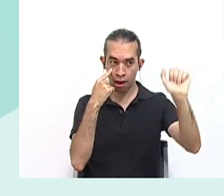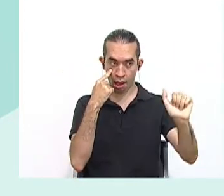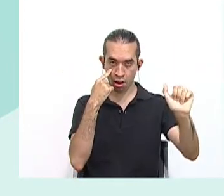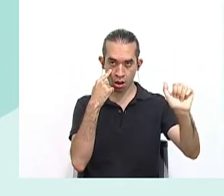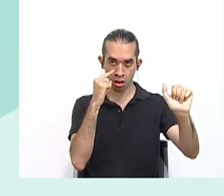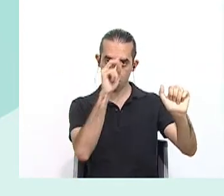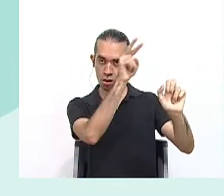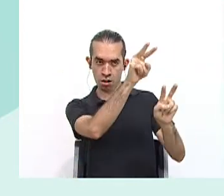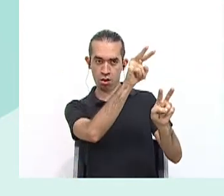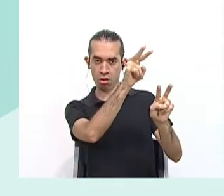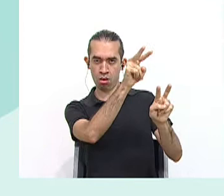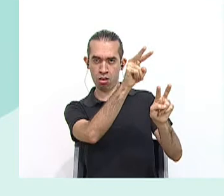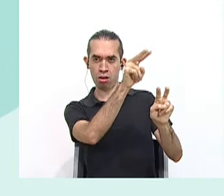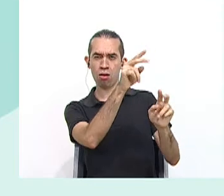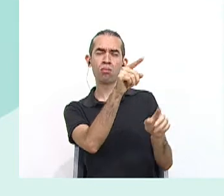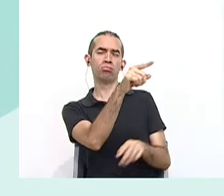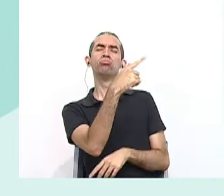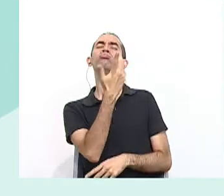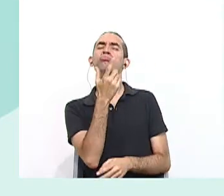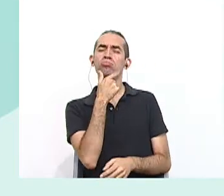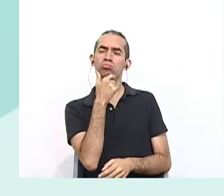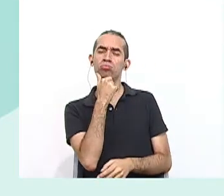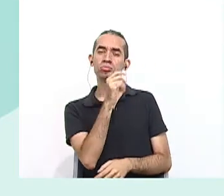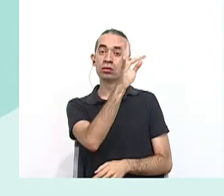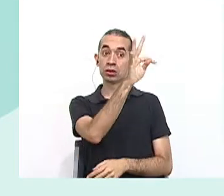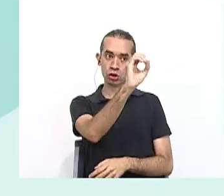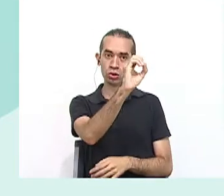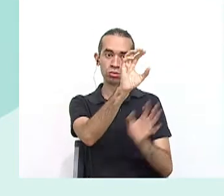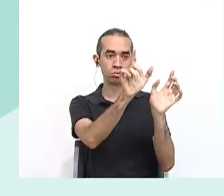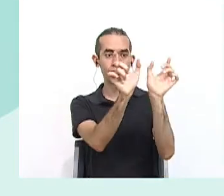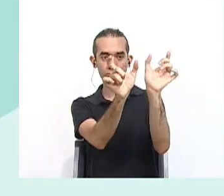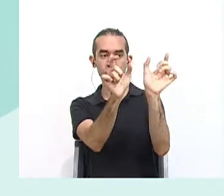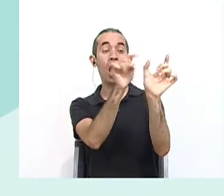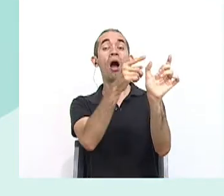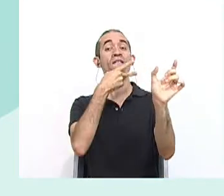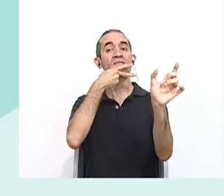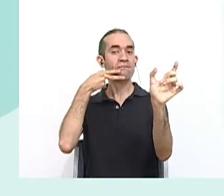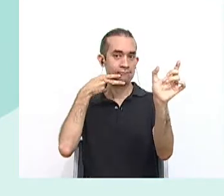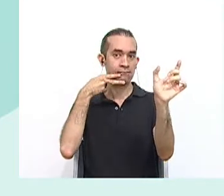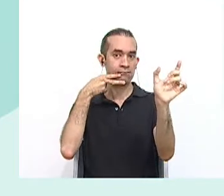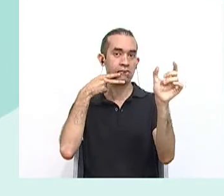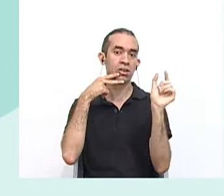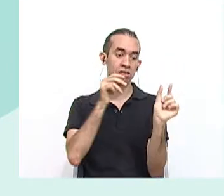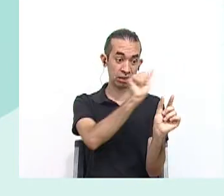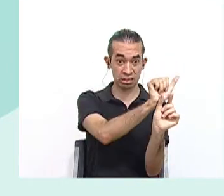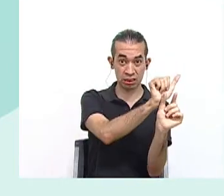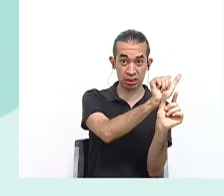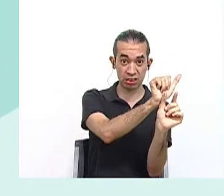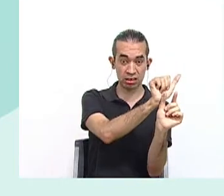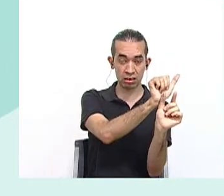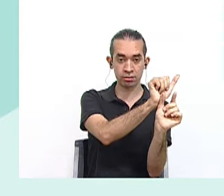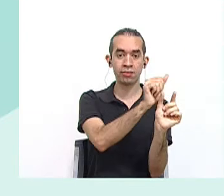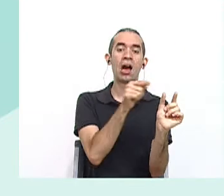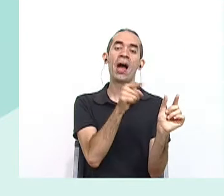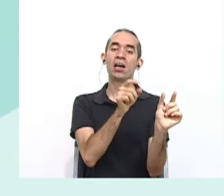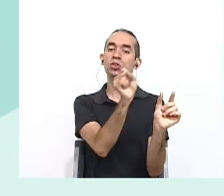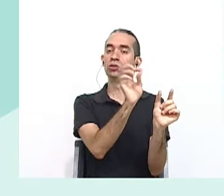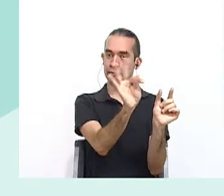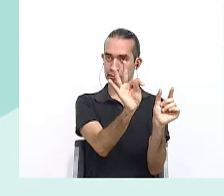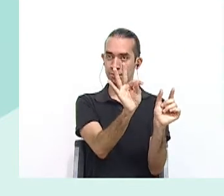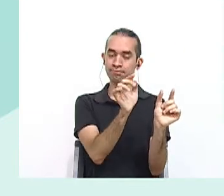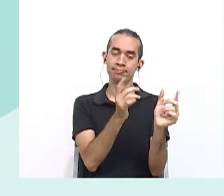see that word at the beginning? When we see to, that means we have a verb. When we see a, that means we have a